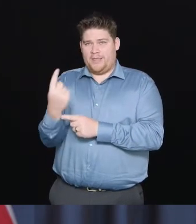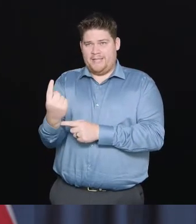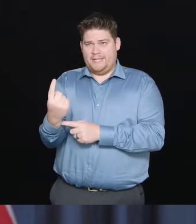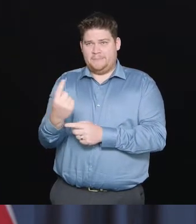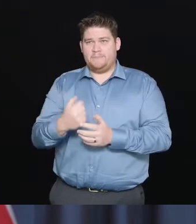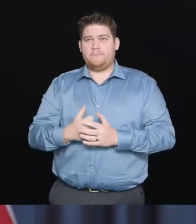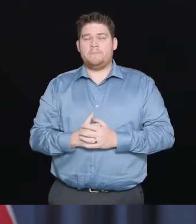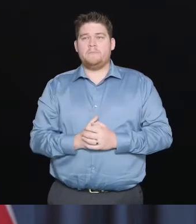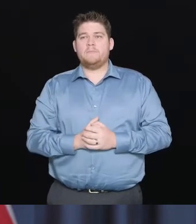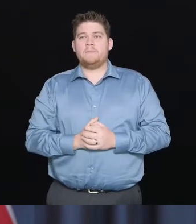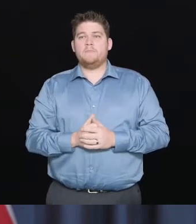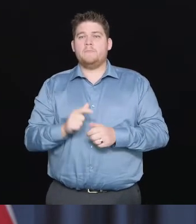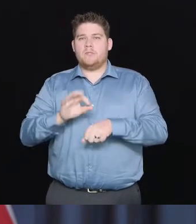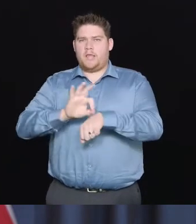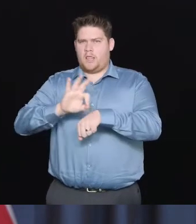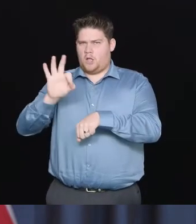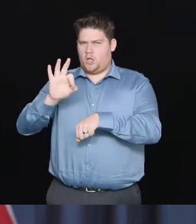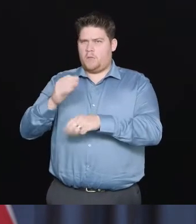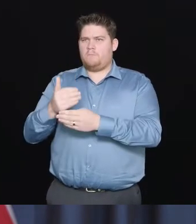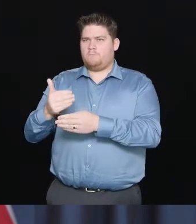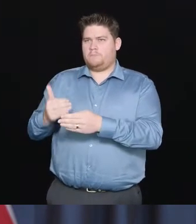by email.